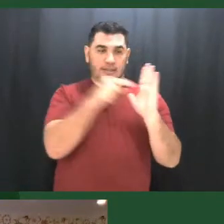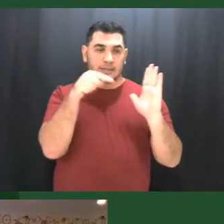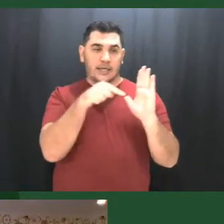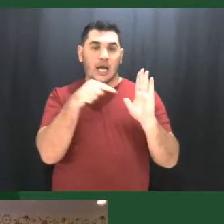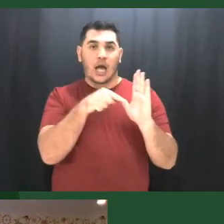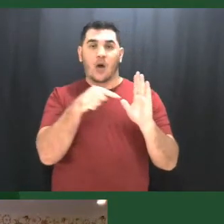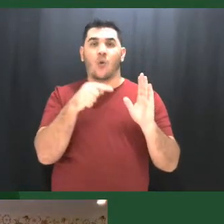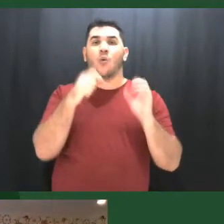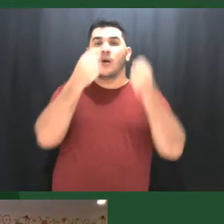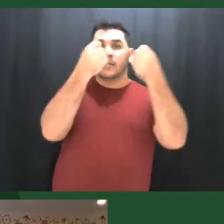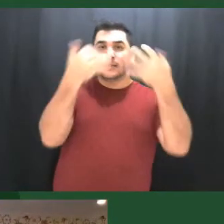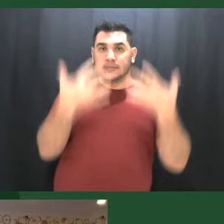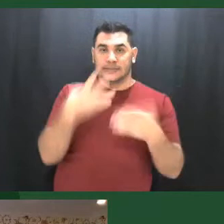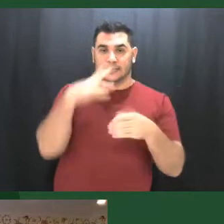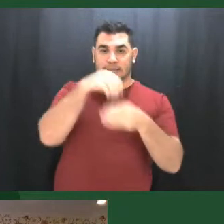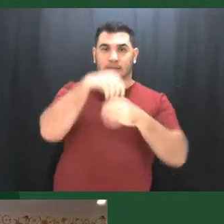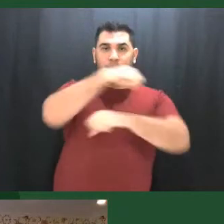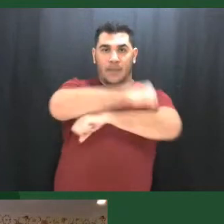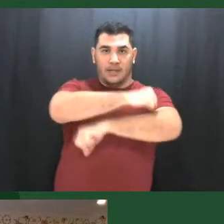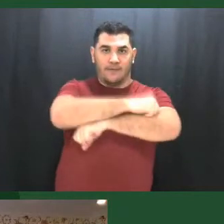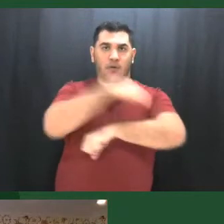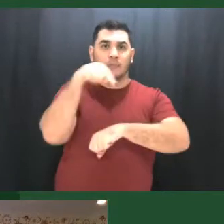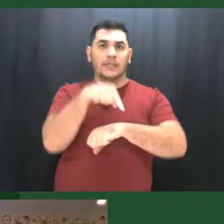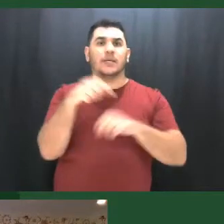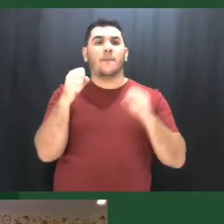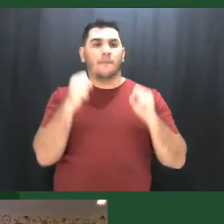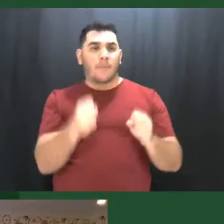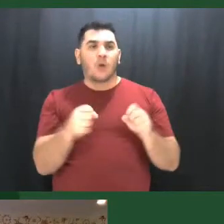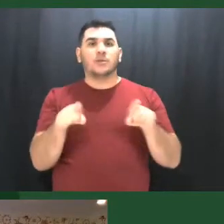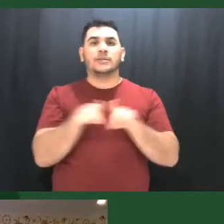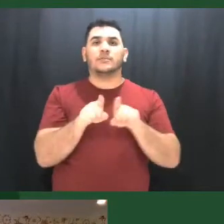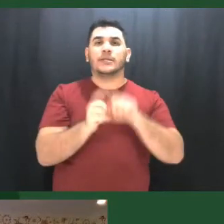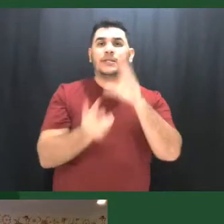versus asking for more explanation